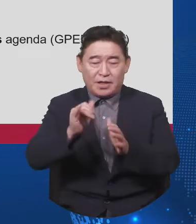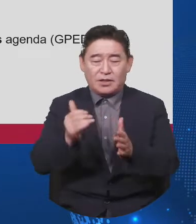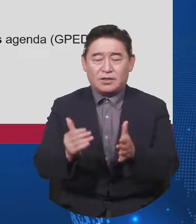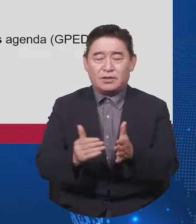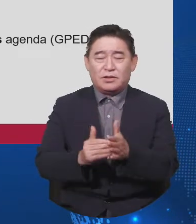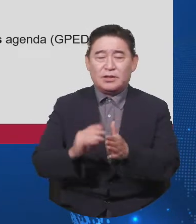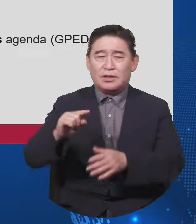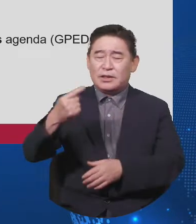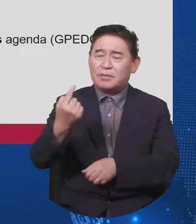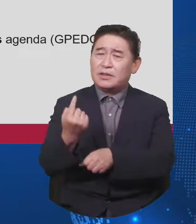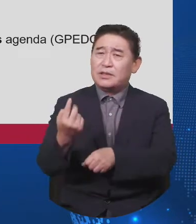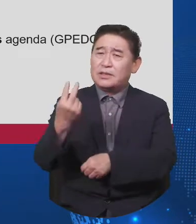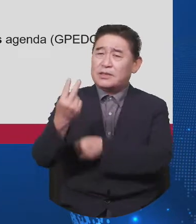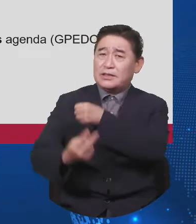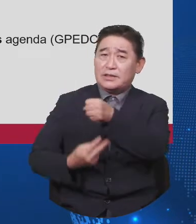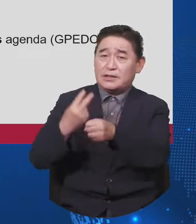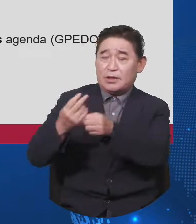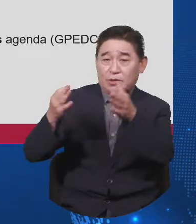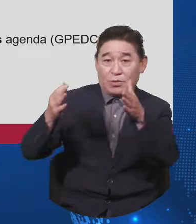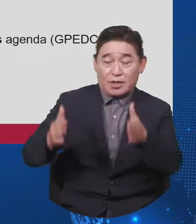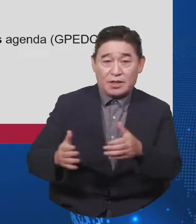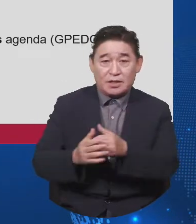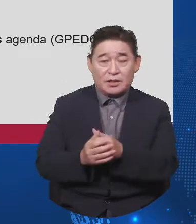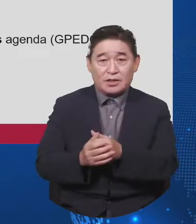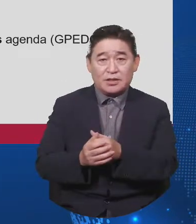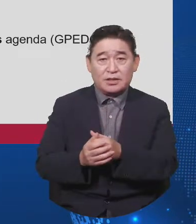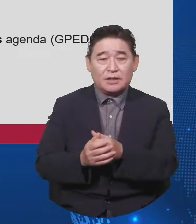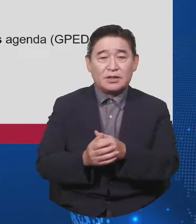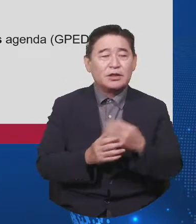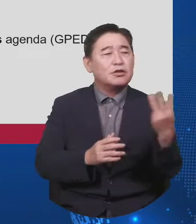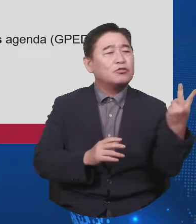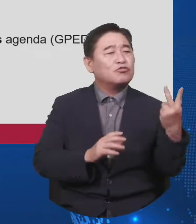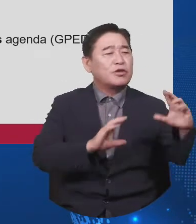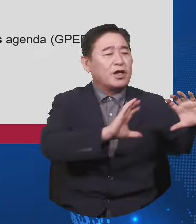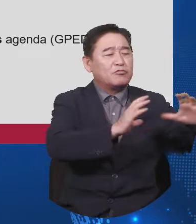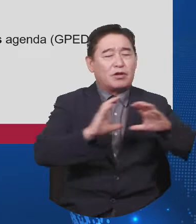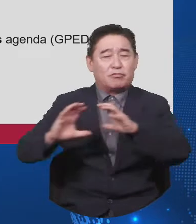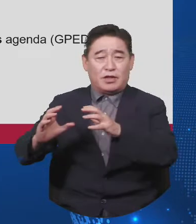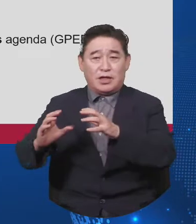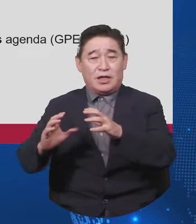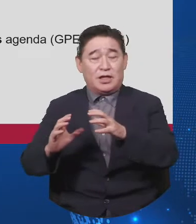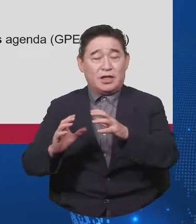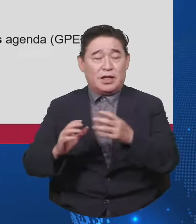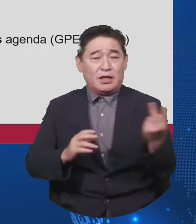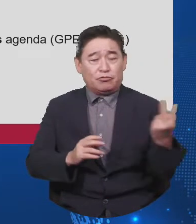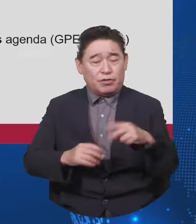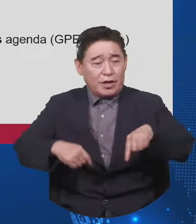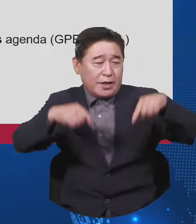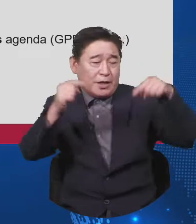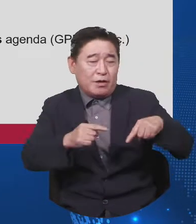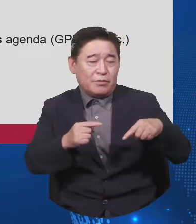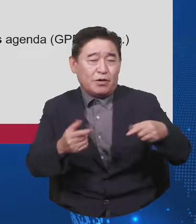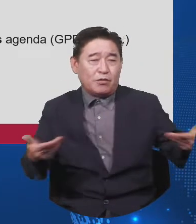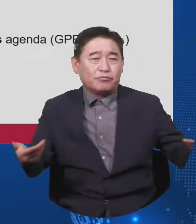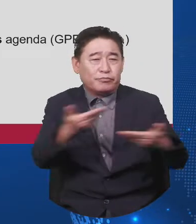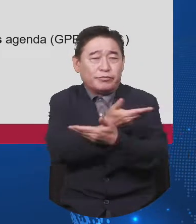to make also South-South cooperation more transparent and to take it into account. And OECD